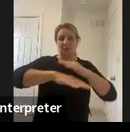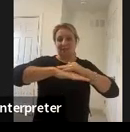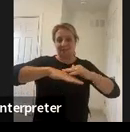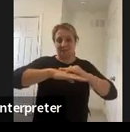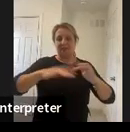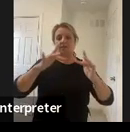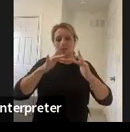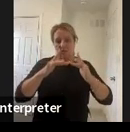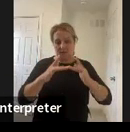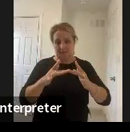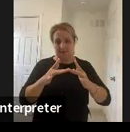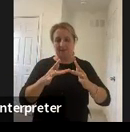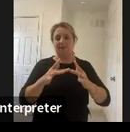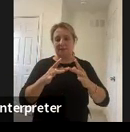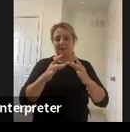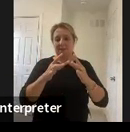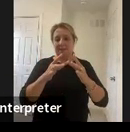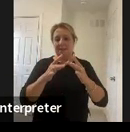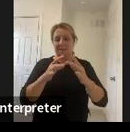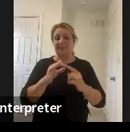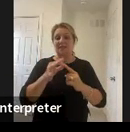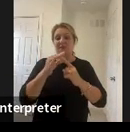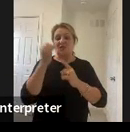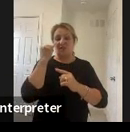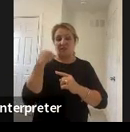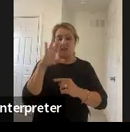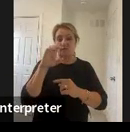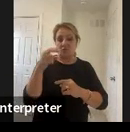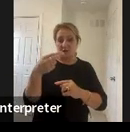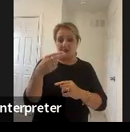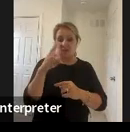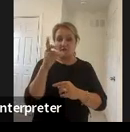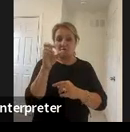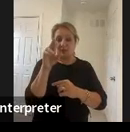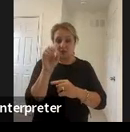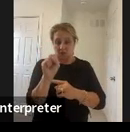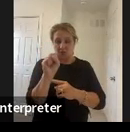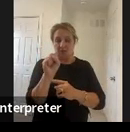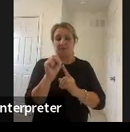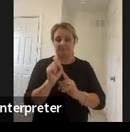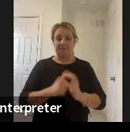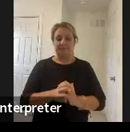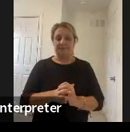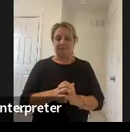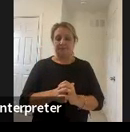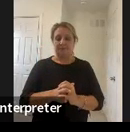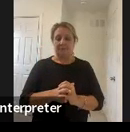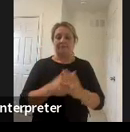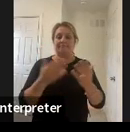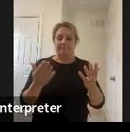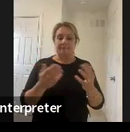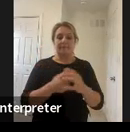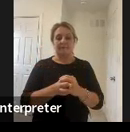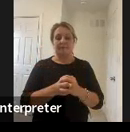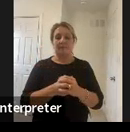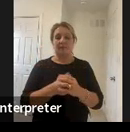particularly with the blisters or rash associated with monkeypox. And unfortunately, you might